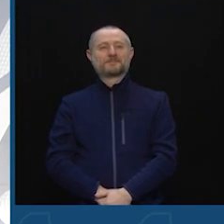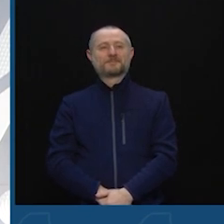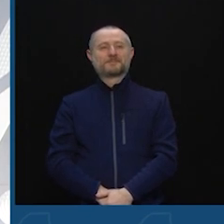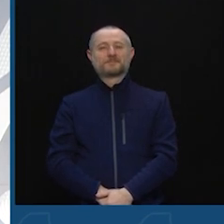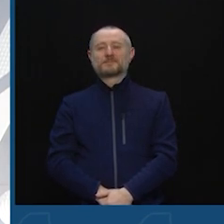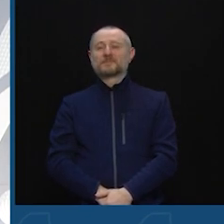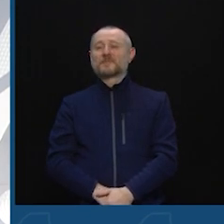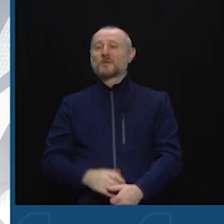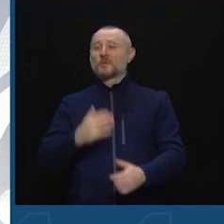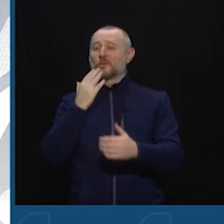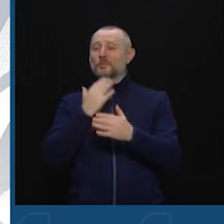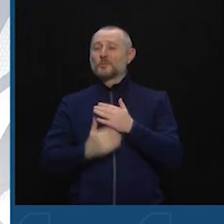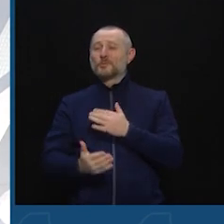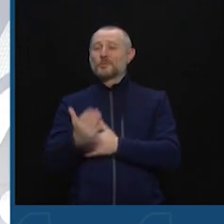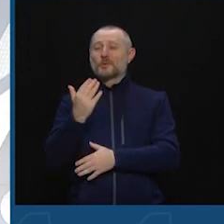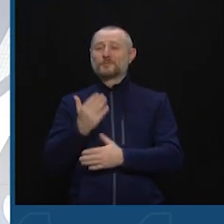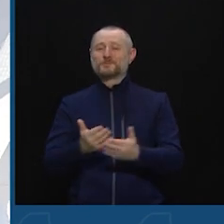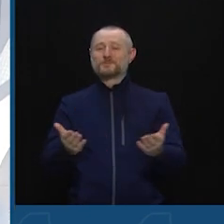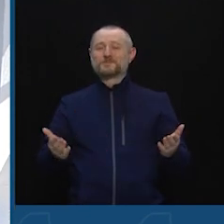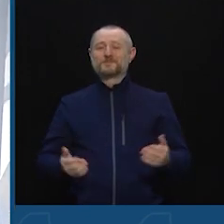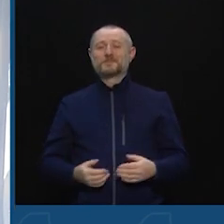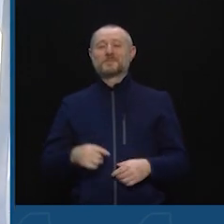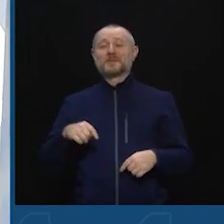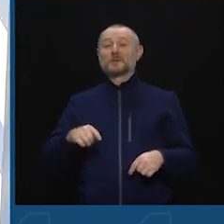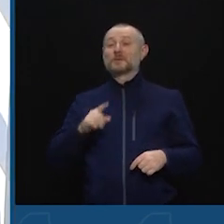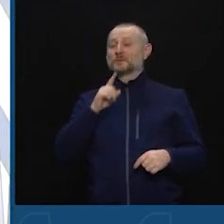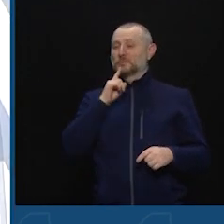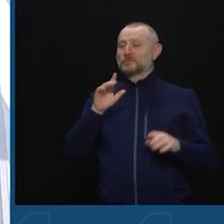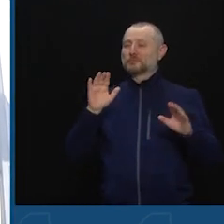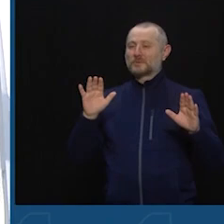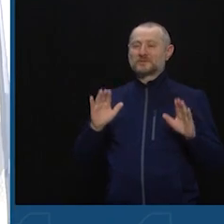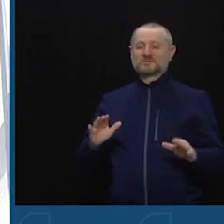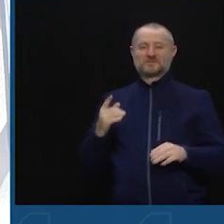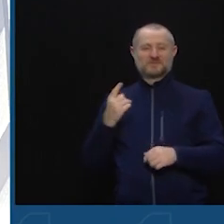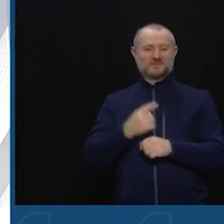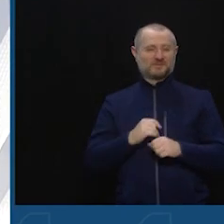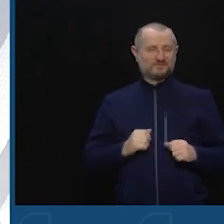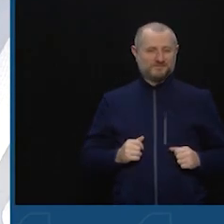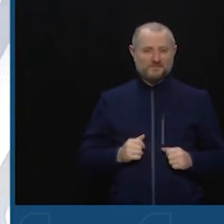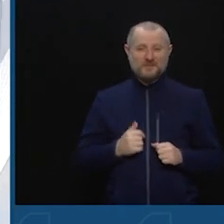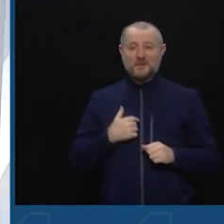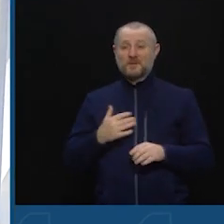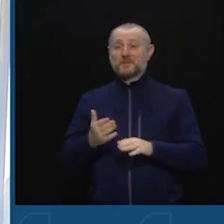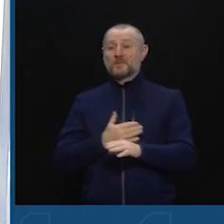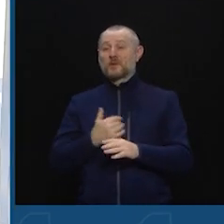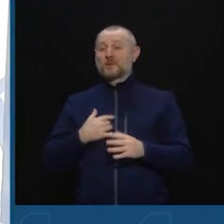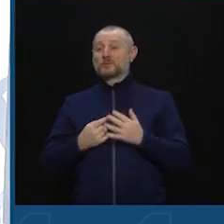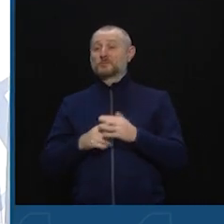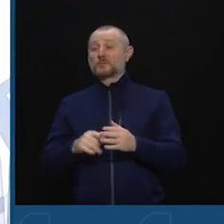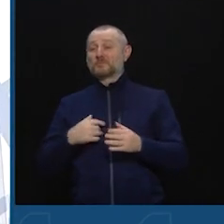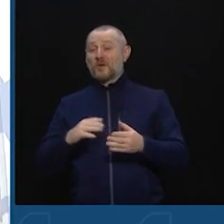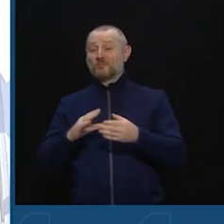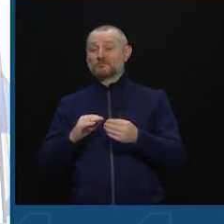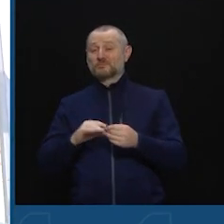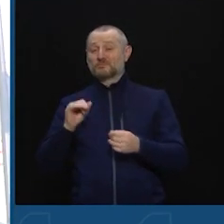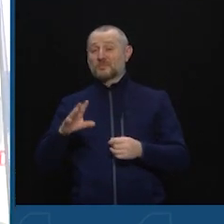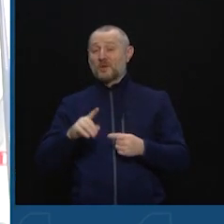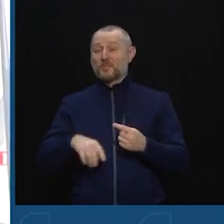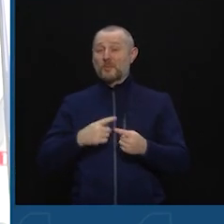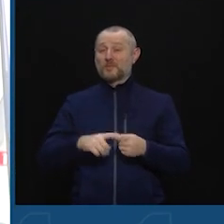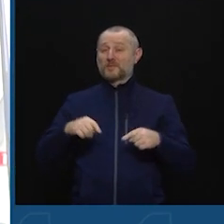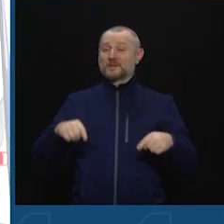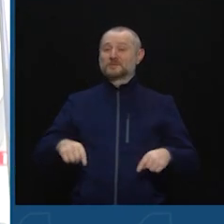Good morning. This is truly a great day. But before I start talking about this terminal and